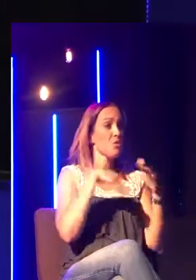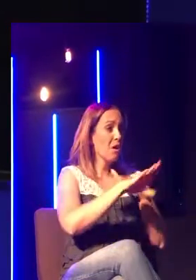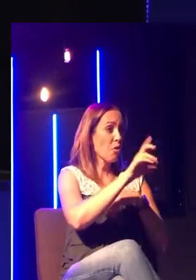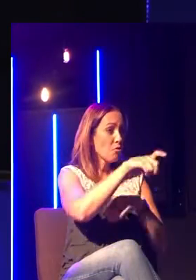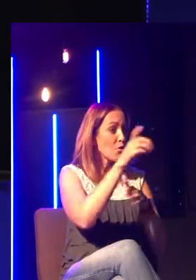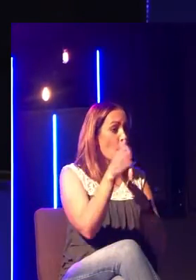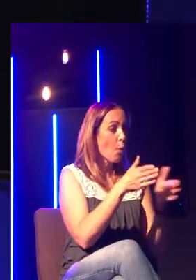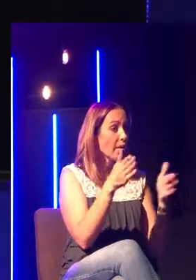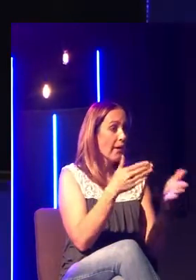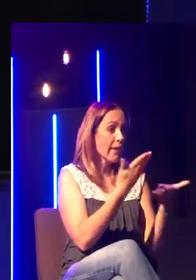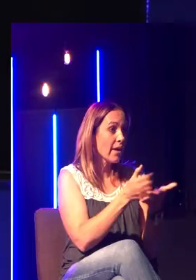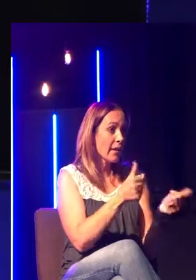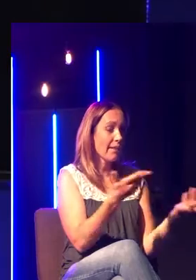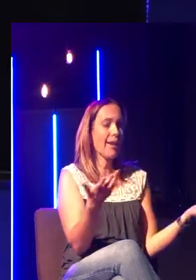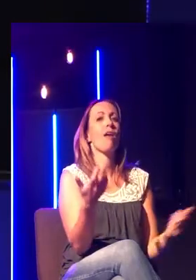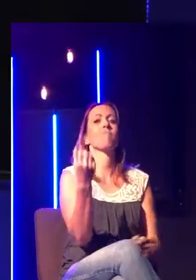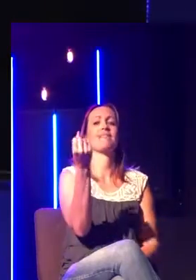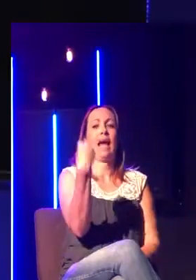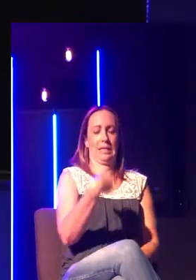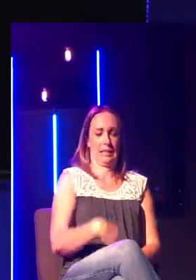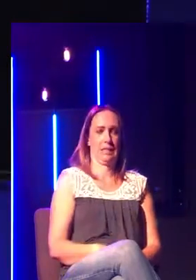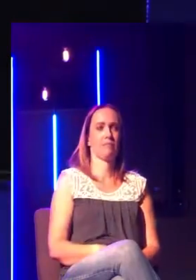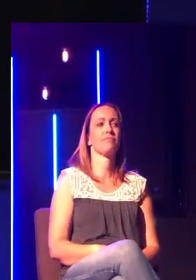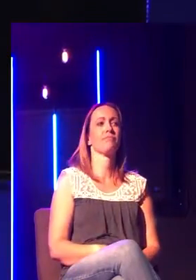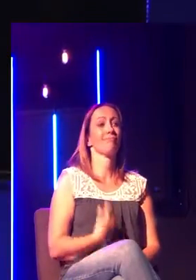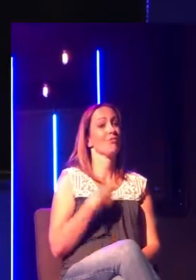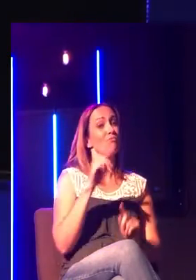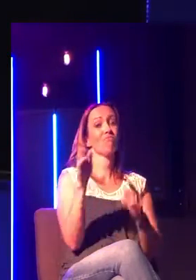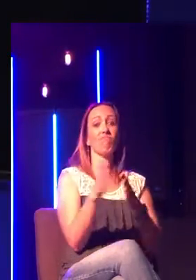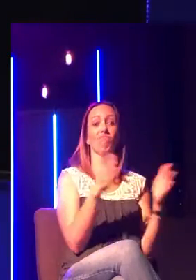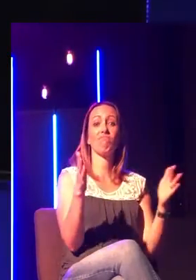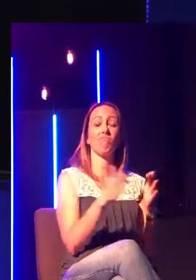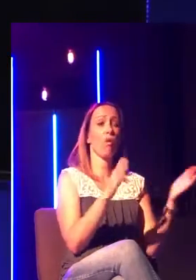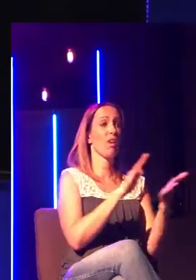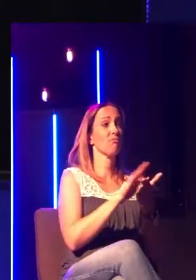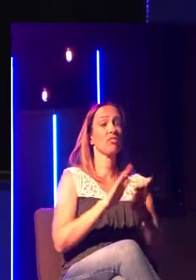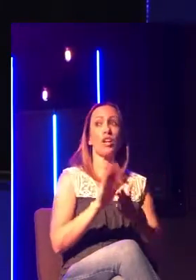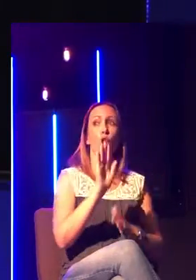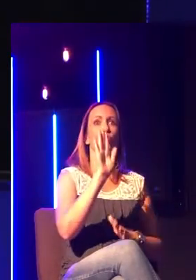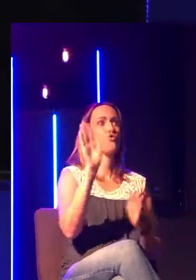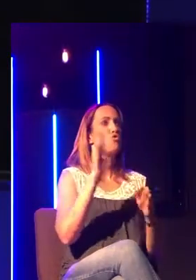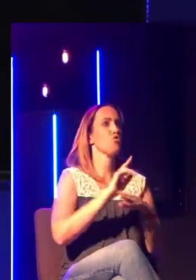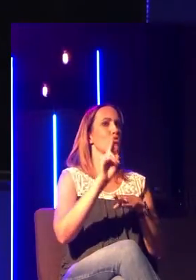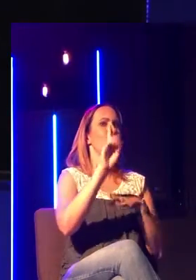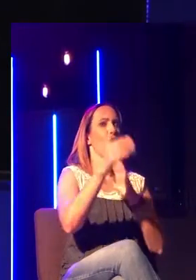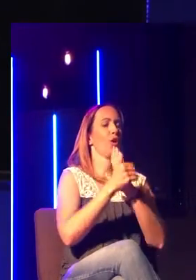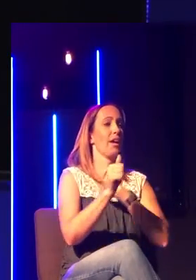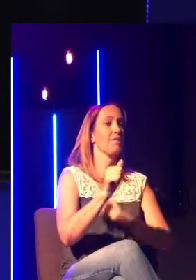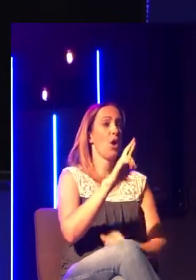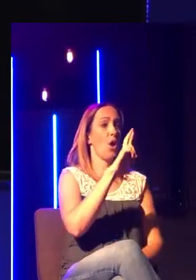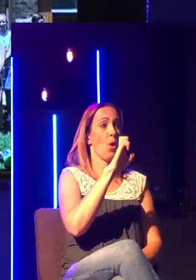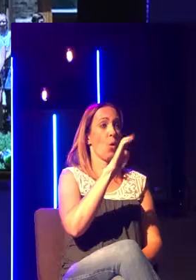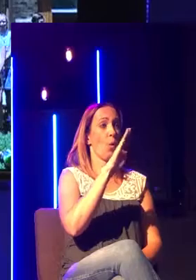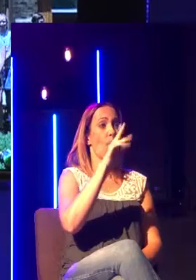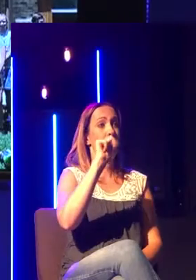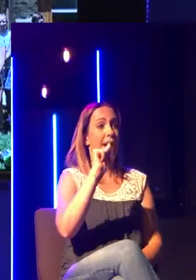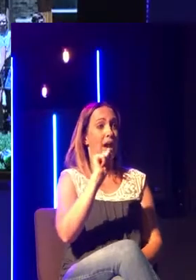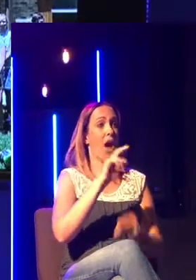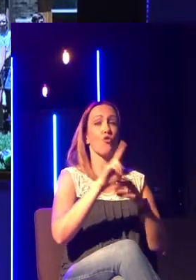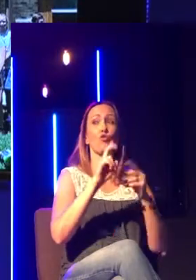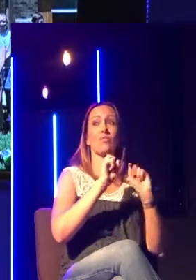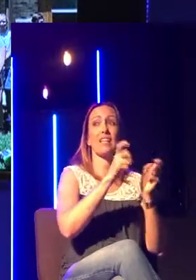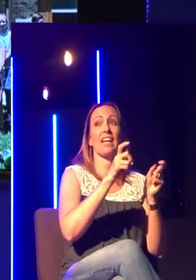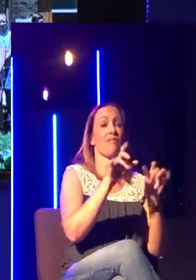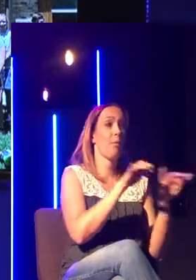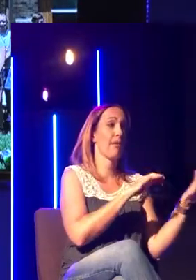need organized? Yes. She just went to town. She was using her gifts. Rebecca was using her gifts playing the piano.